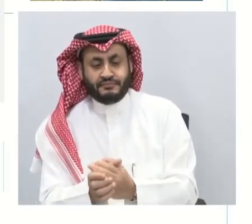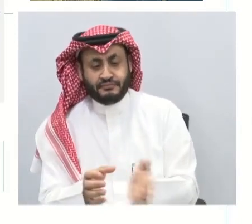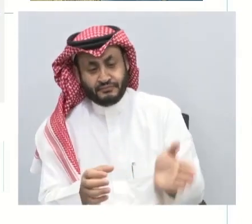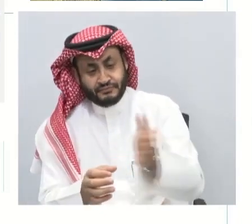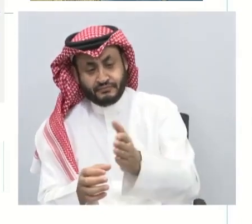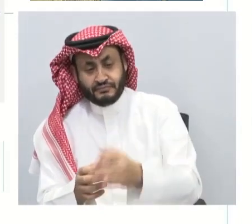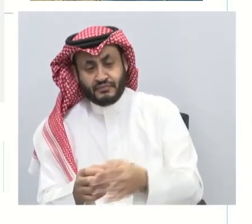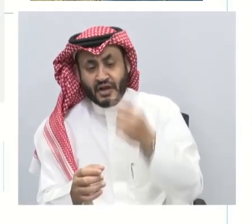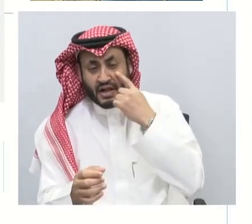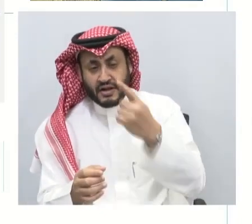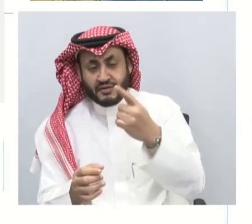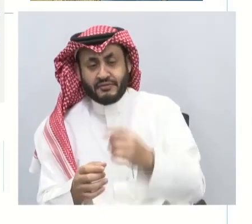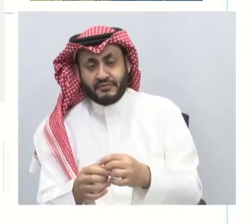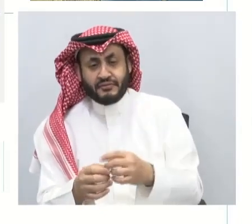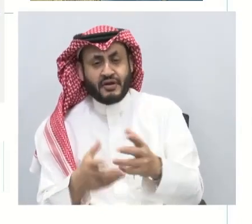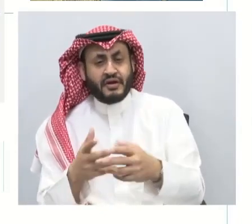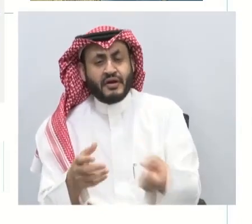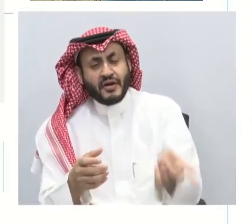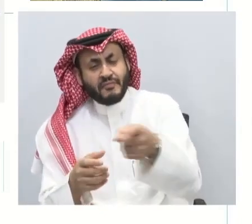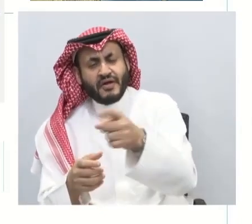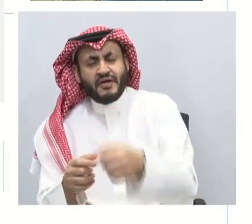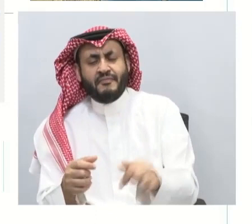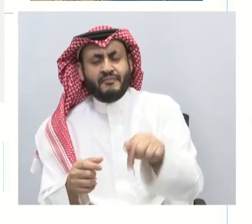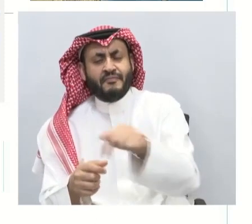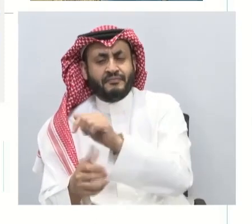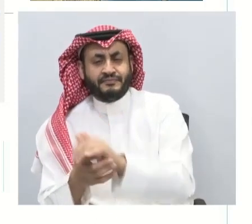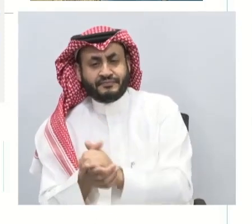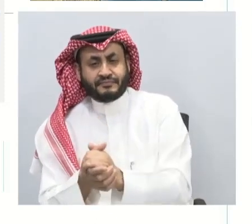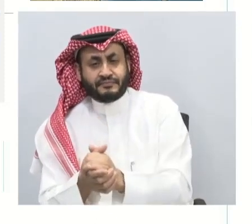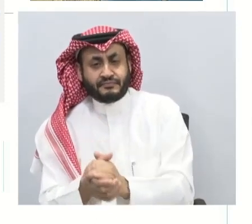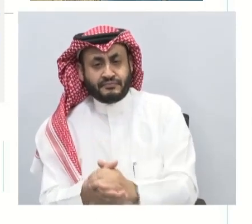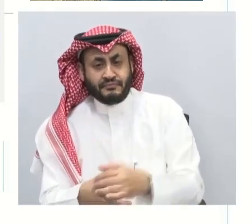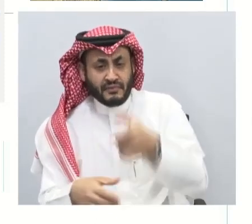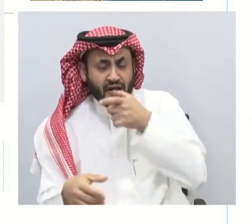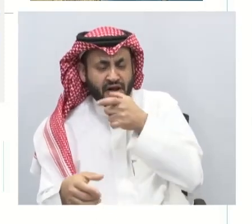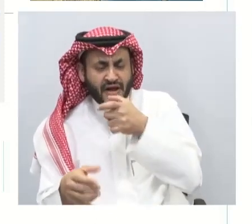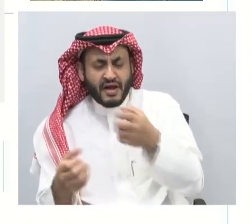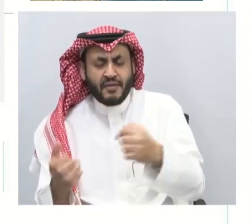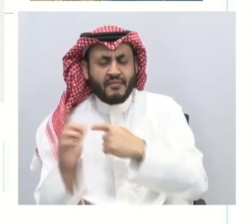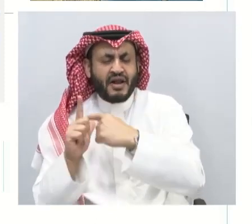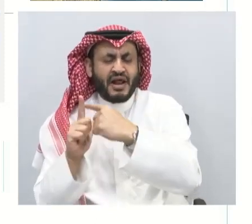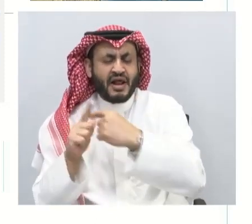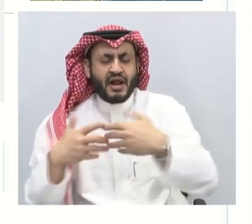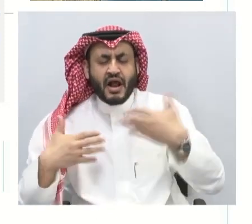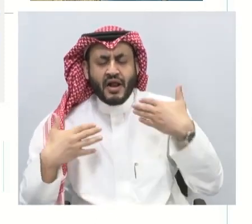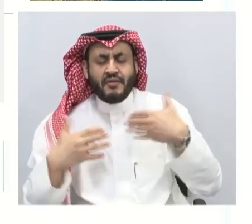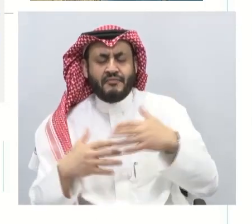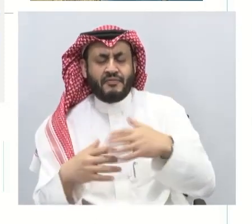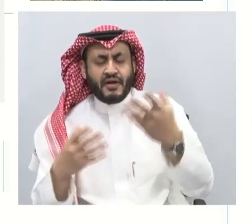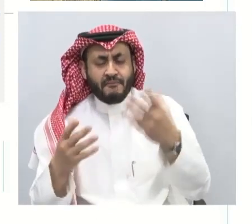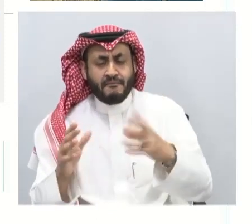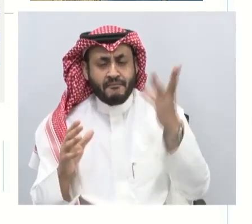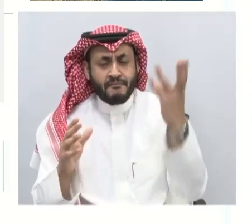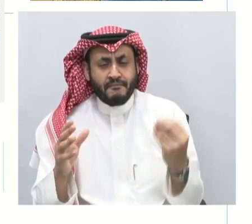Now, let's look at the weather report for the next few days. Friday will be warm and sunny during the day, and cool at